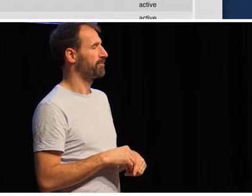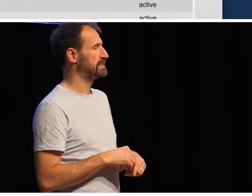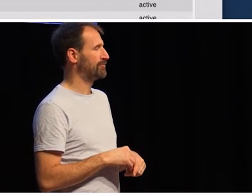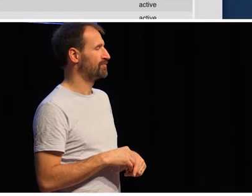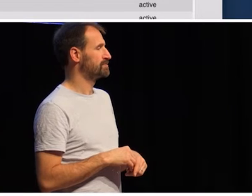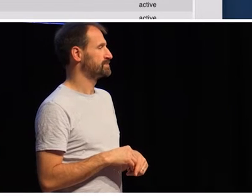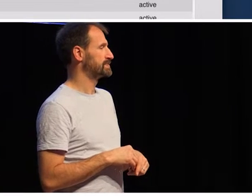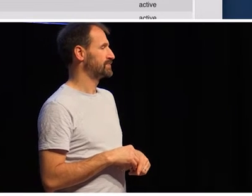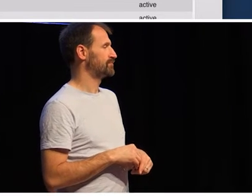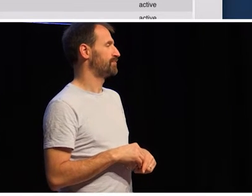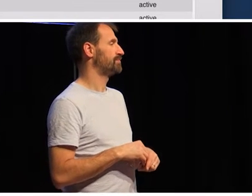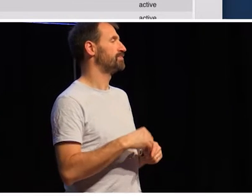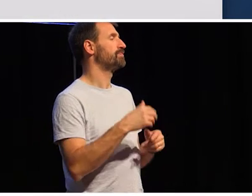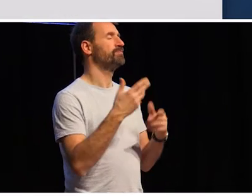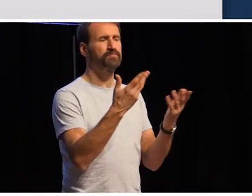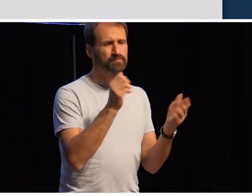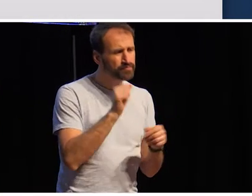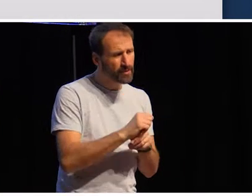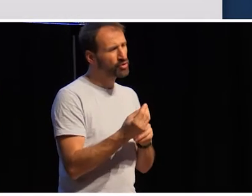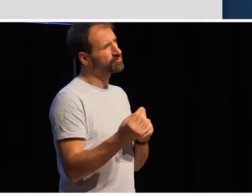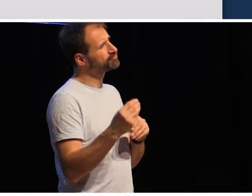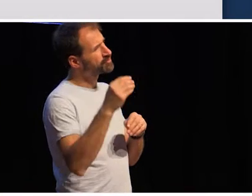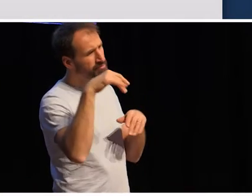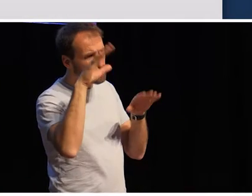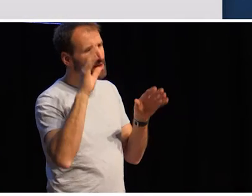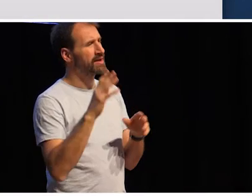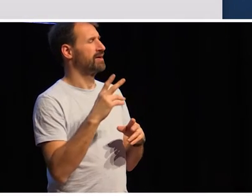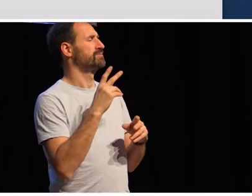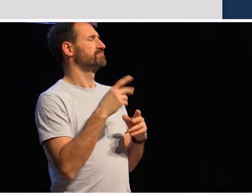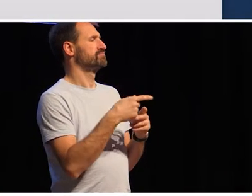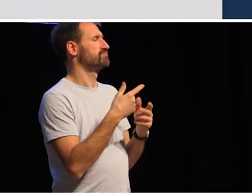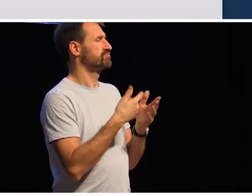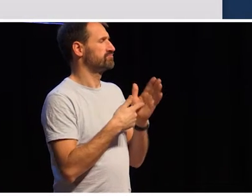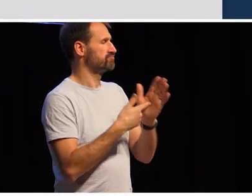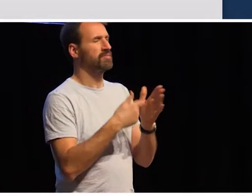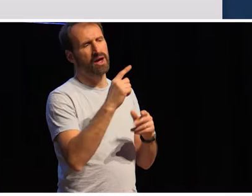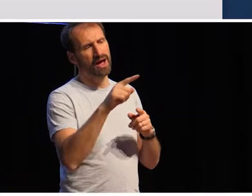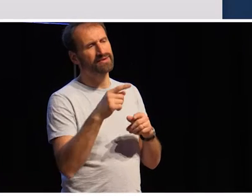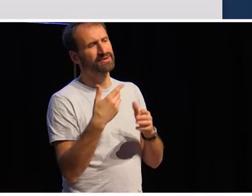You can also do some more advanced visualizations. For example, here I have another demo